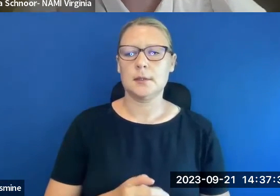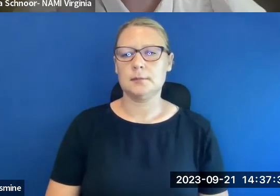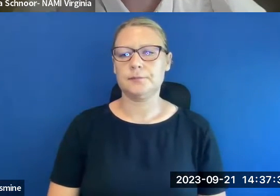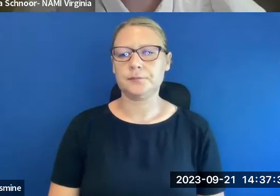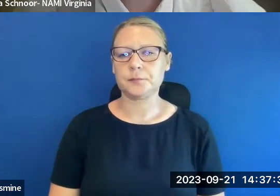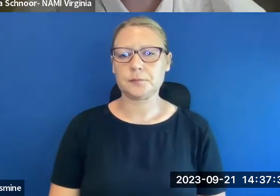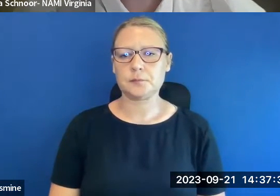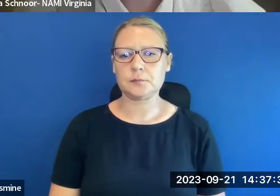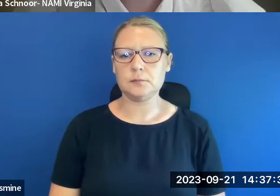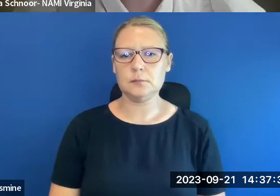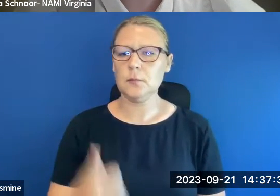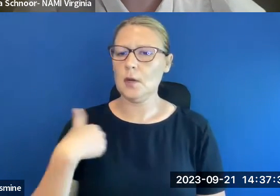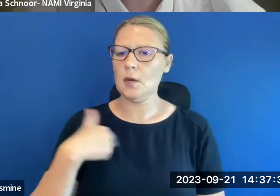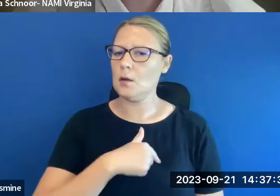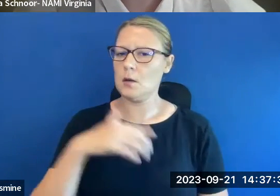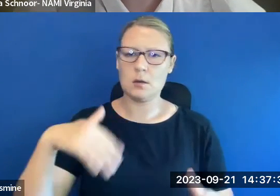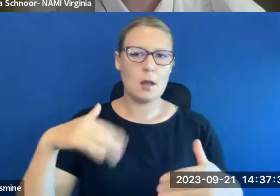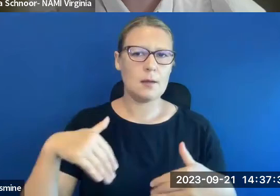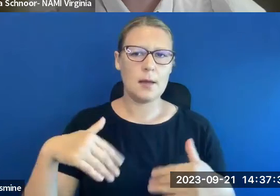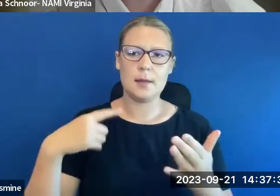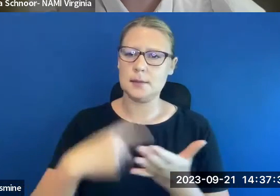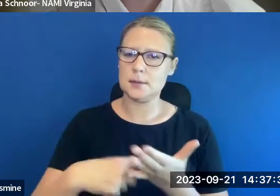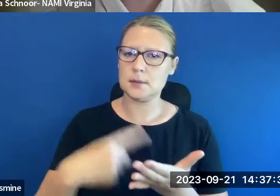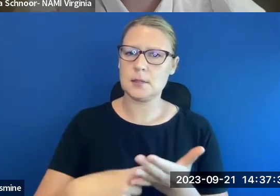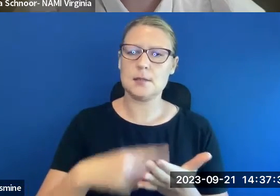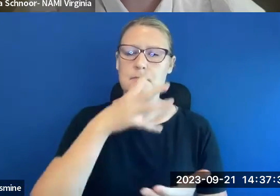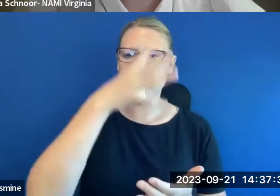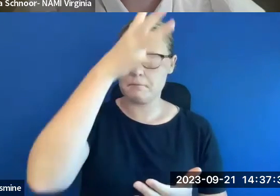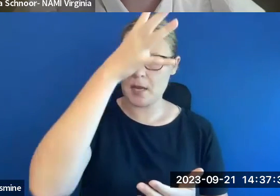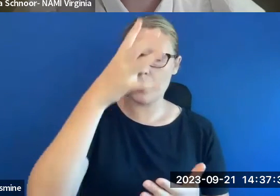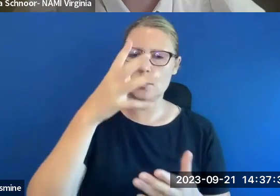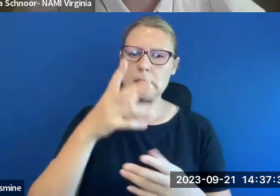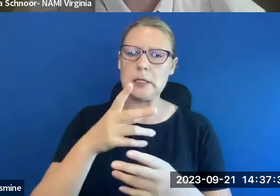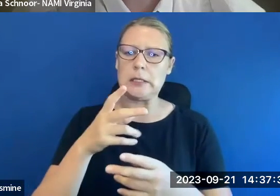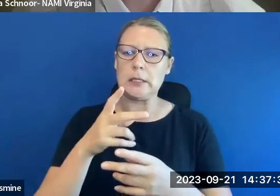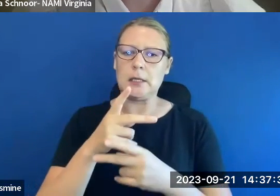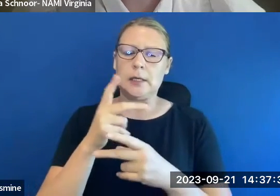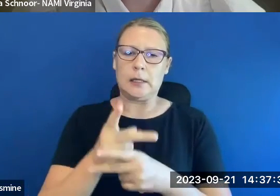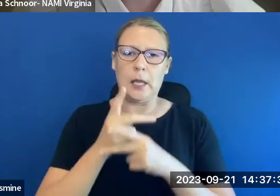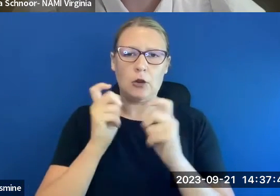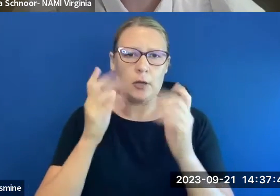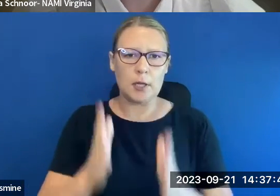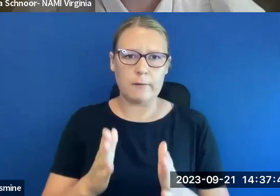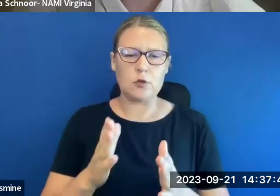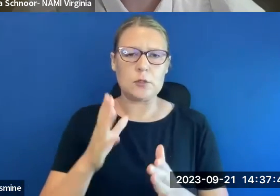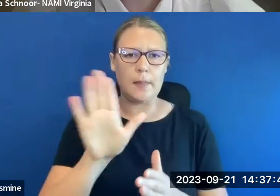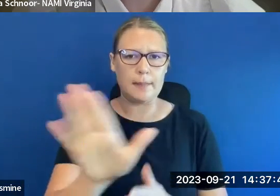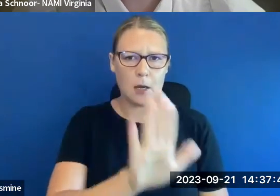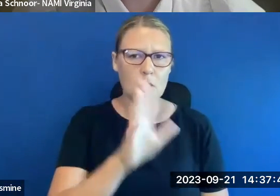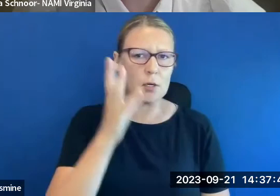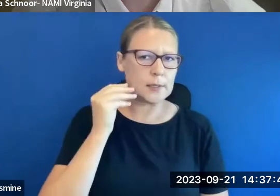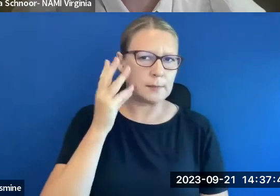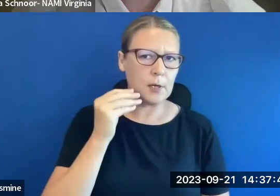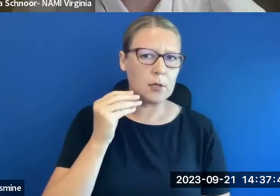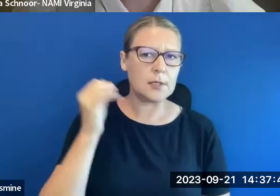we haven't yet talked a lot about what parents and caregivers go through when their youth is